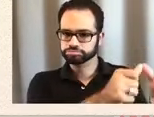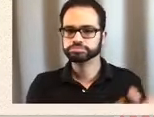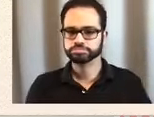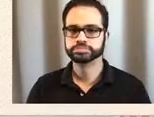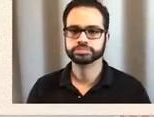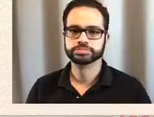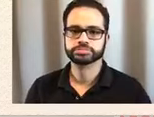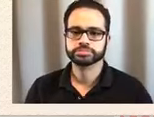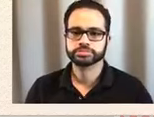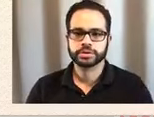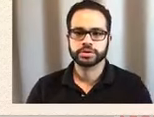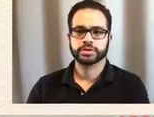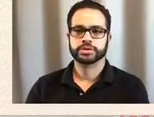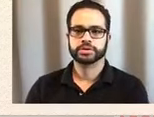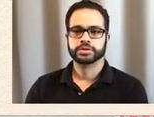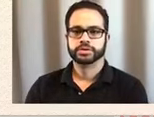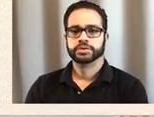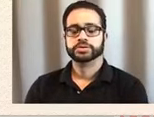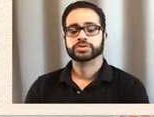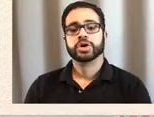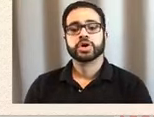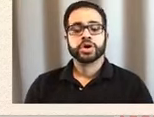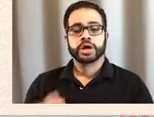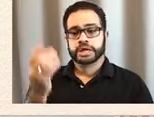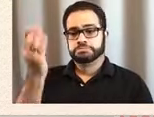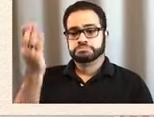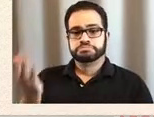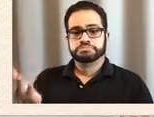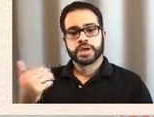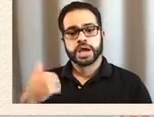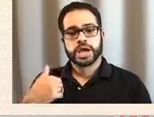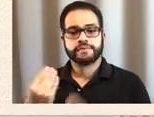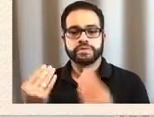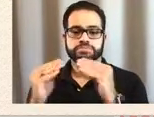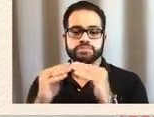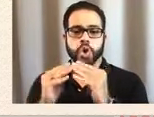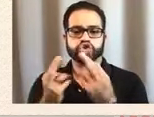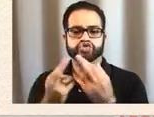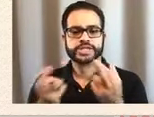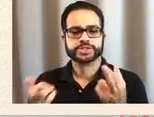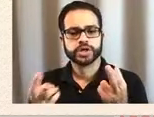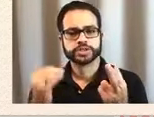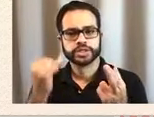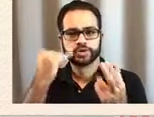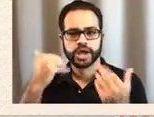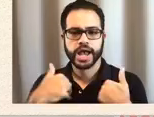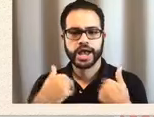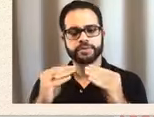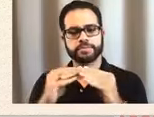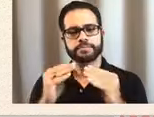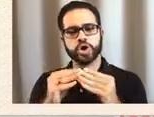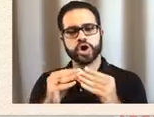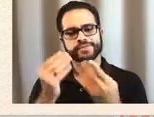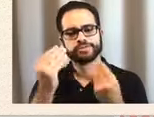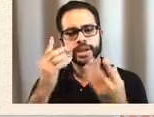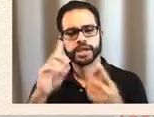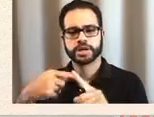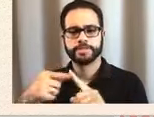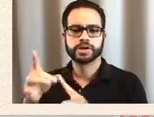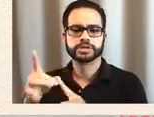All right, so here are some resources for special needs planning. Peggy Hoyt, who